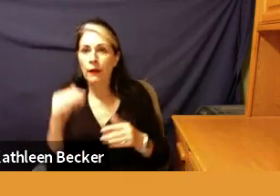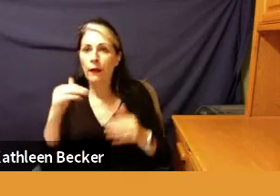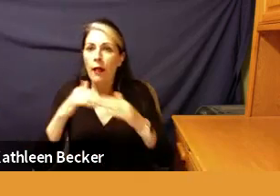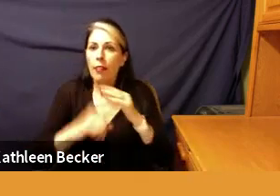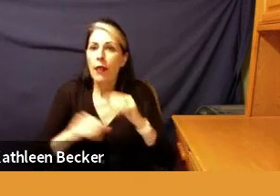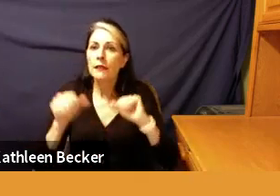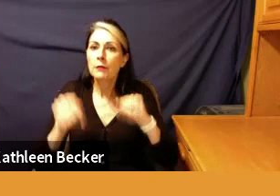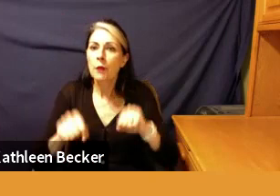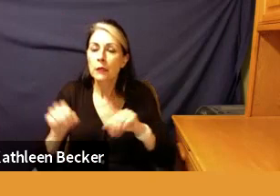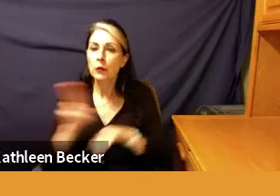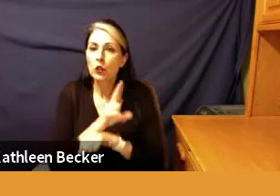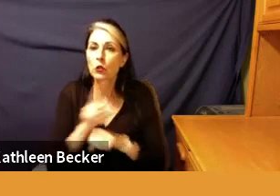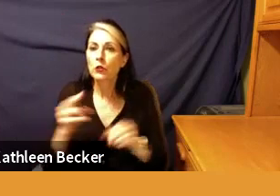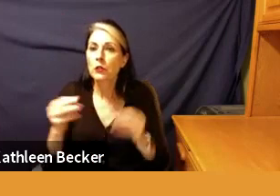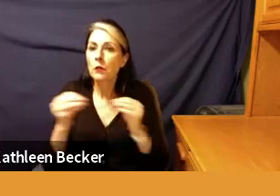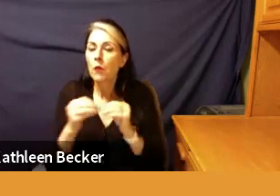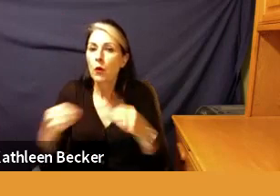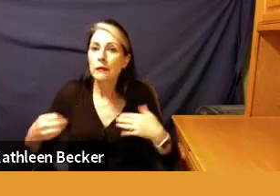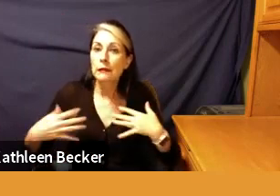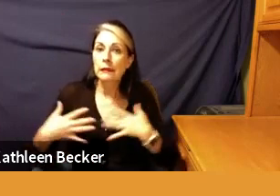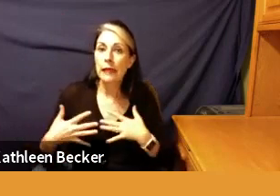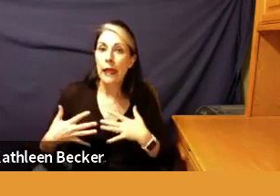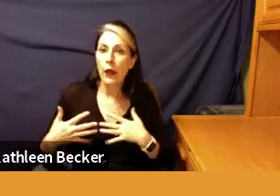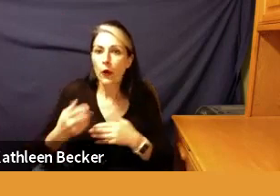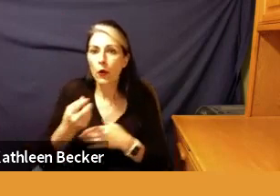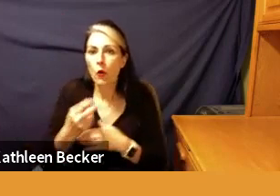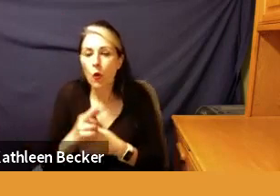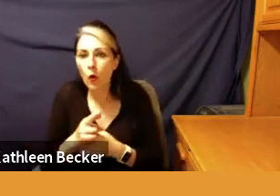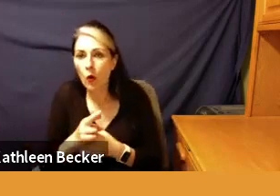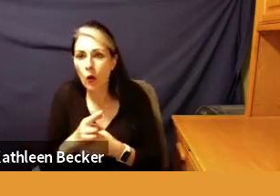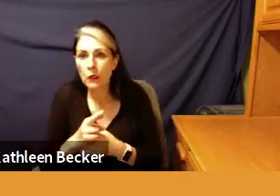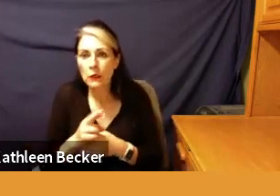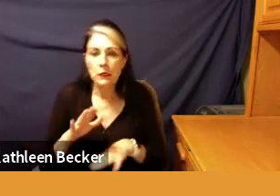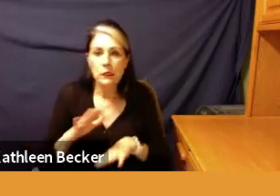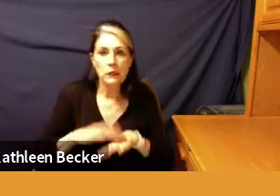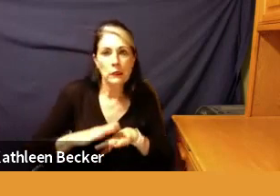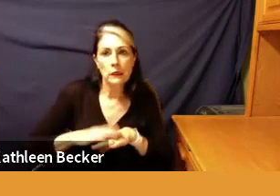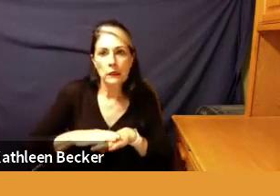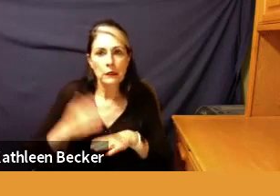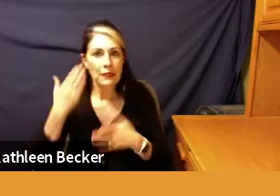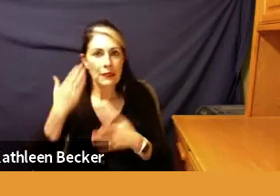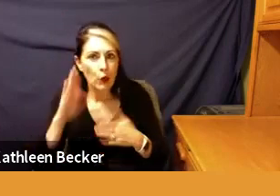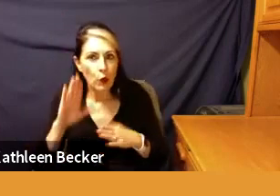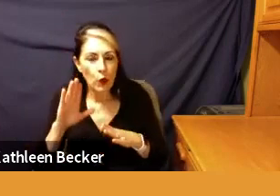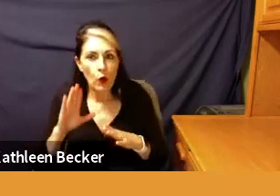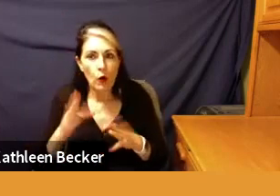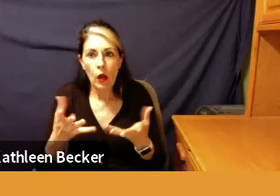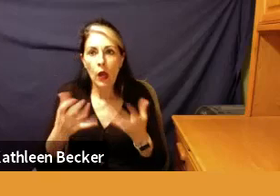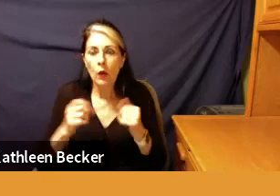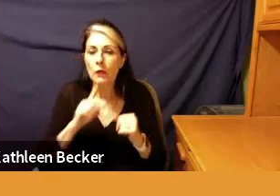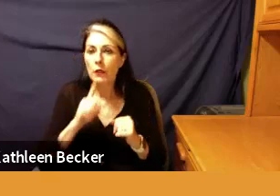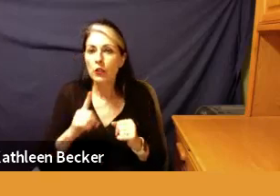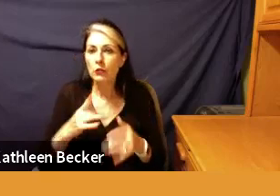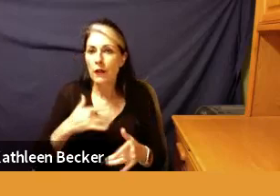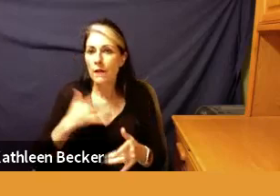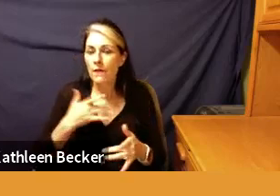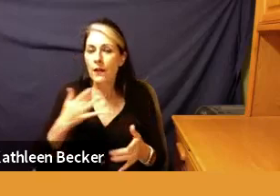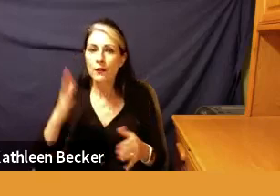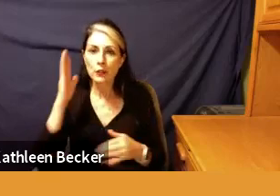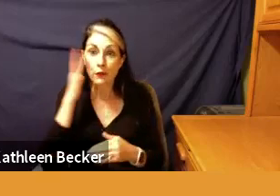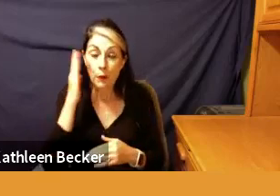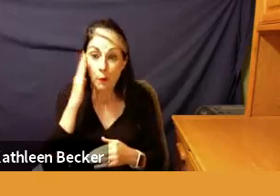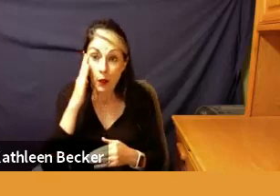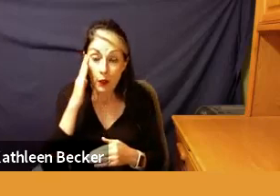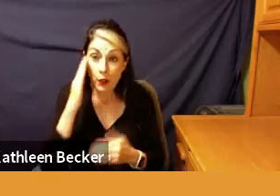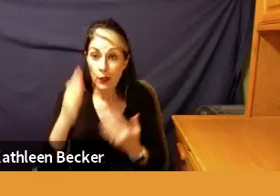use it because we're a little bit scared or precautious with the unknown. So we want to make sure it feels familiar